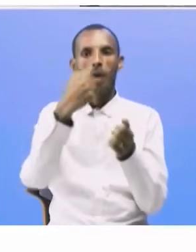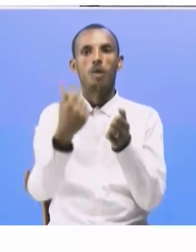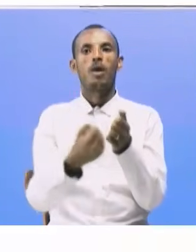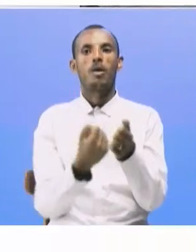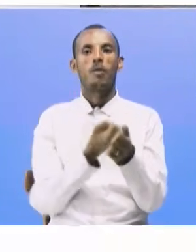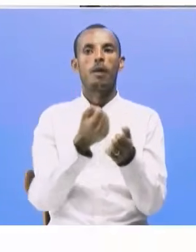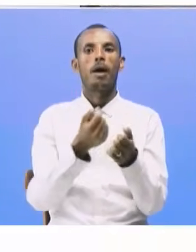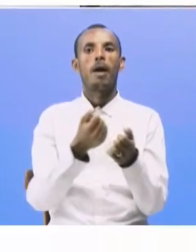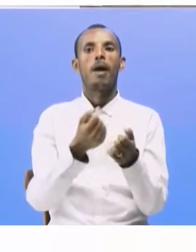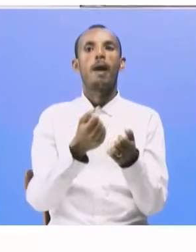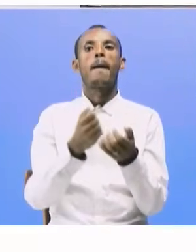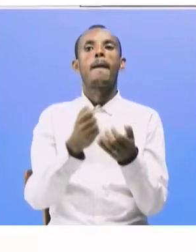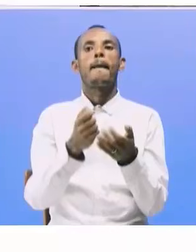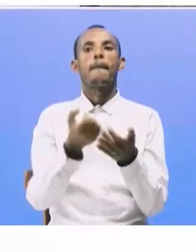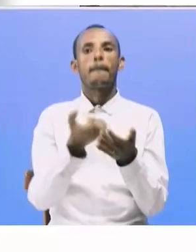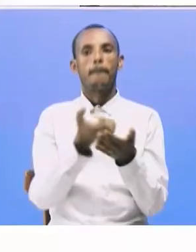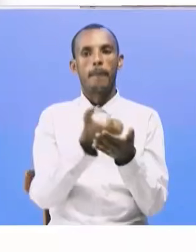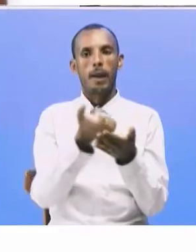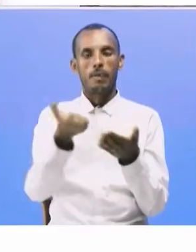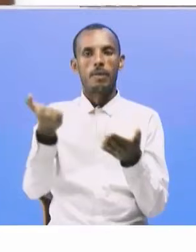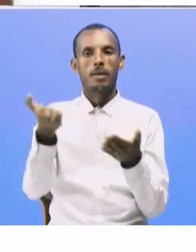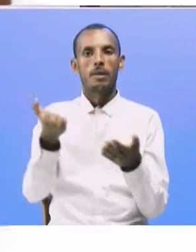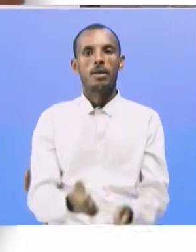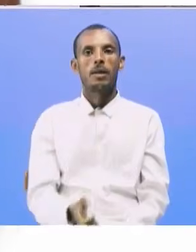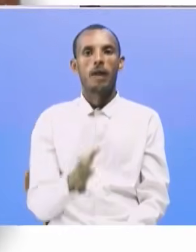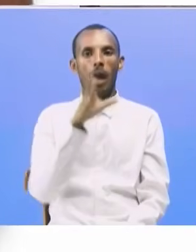of the set. And